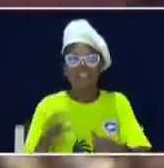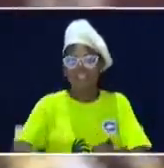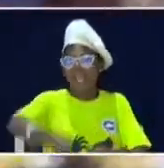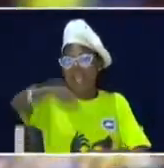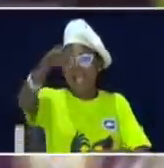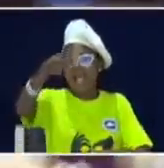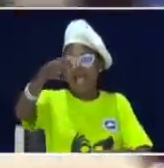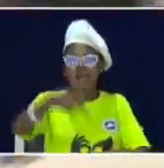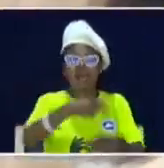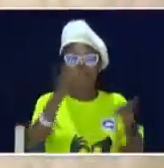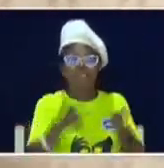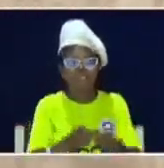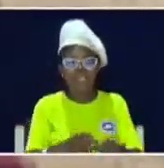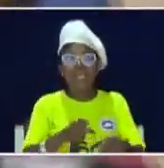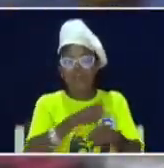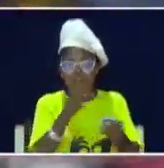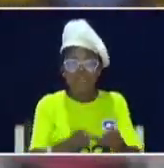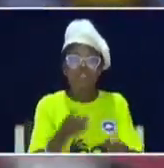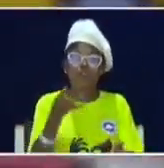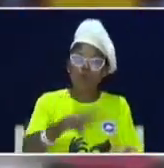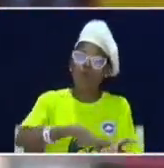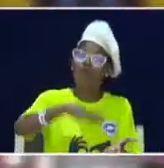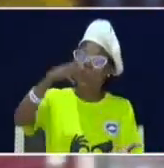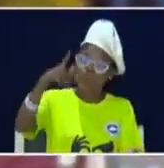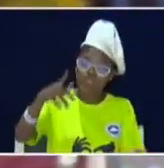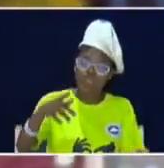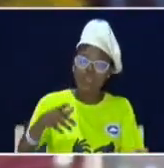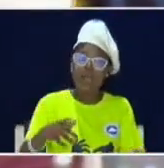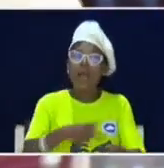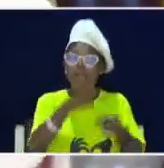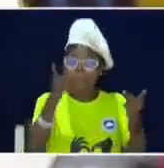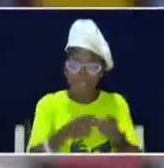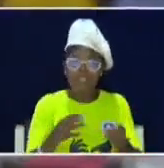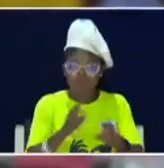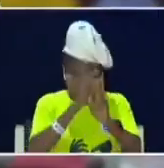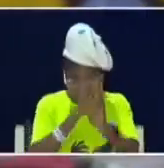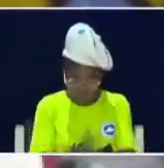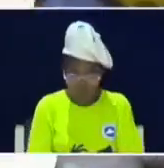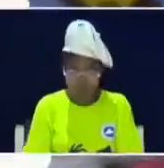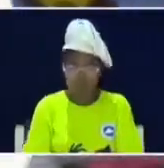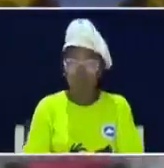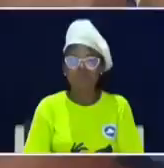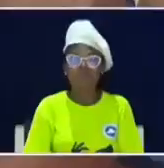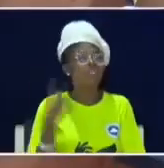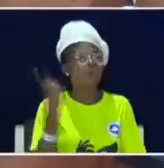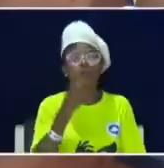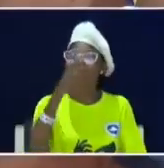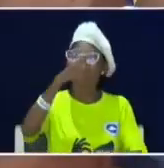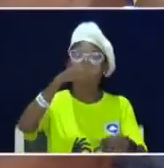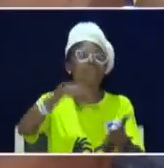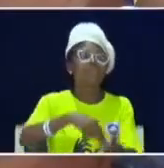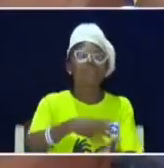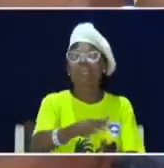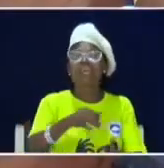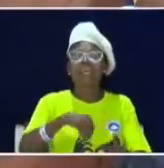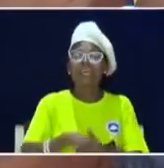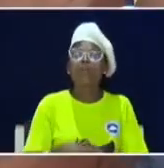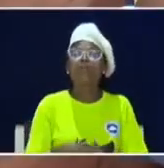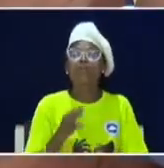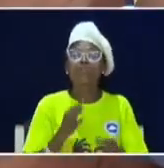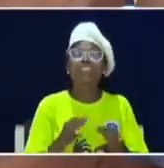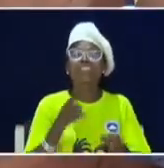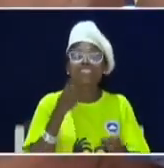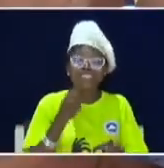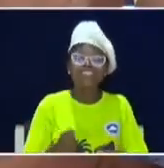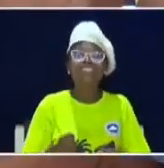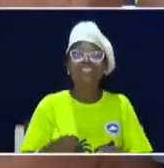place of glory. They have a place where they rule. If you are looking for a king, where do you find him? In his palace. If you are looking for a